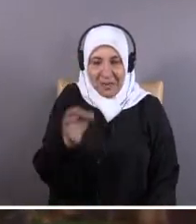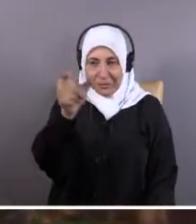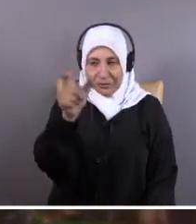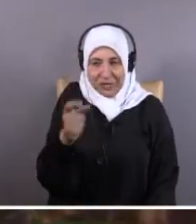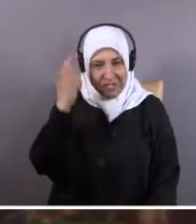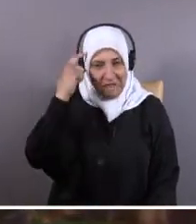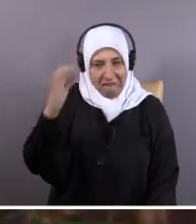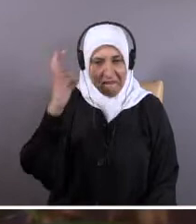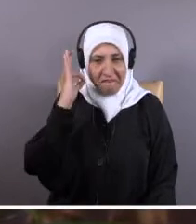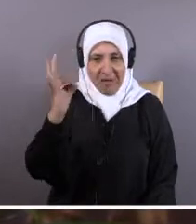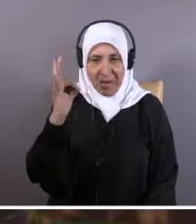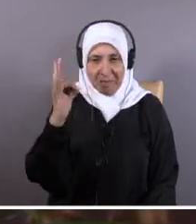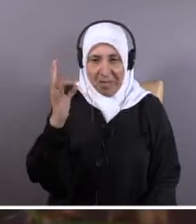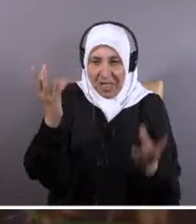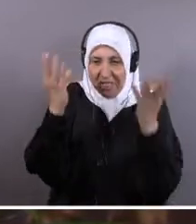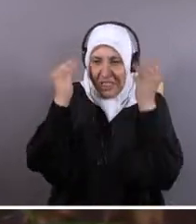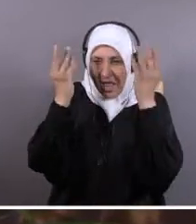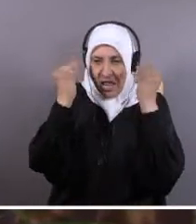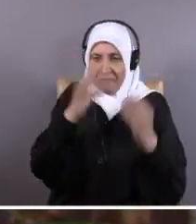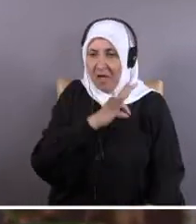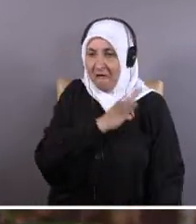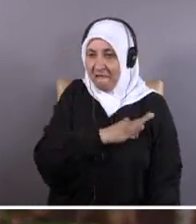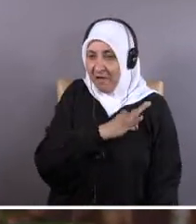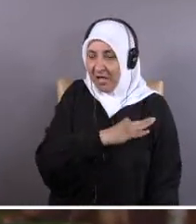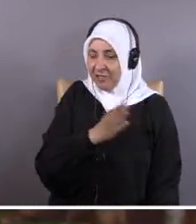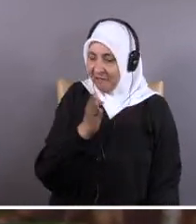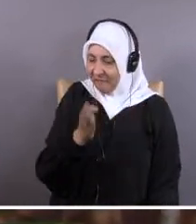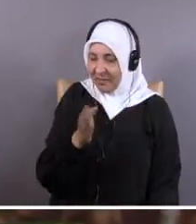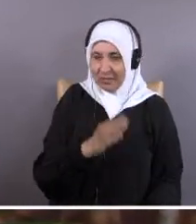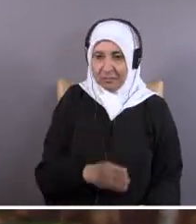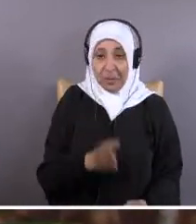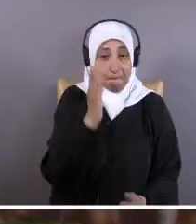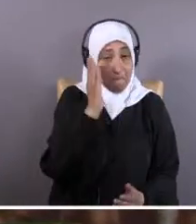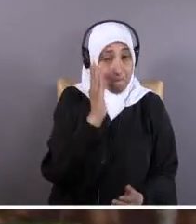And wisdom may come in many forms.